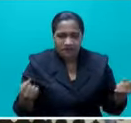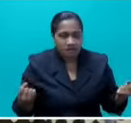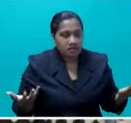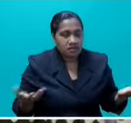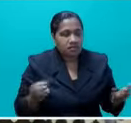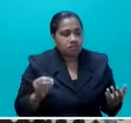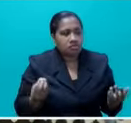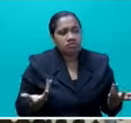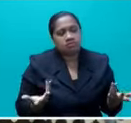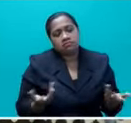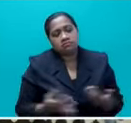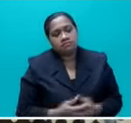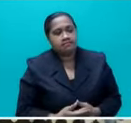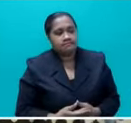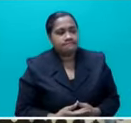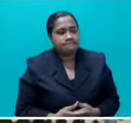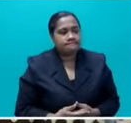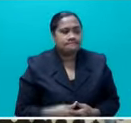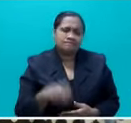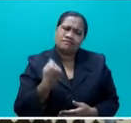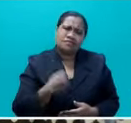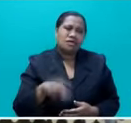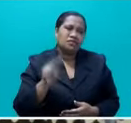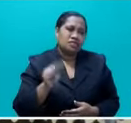you know, there's no need to bring,